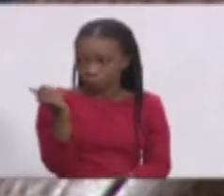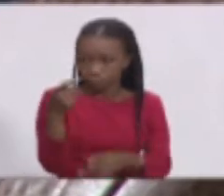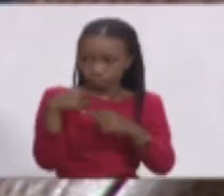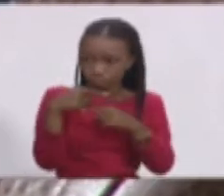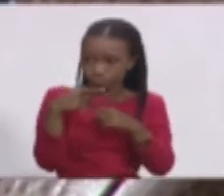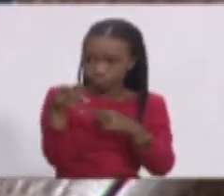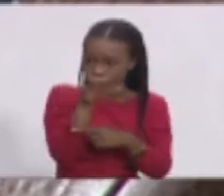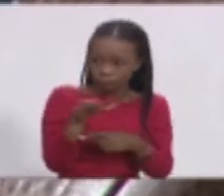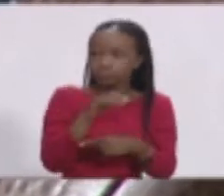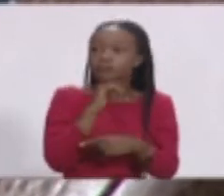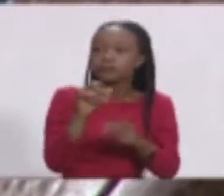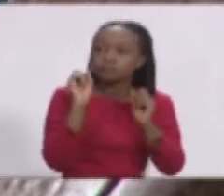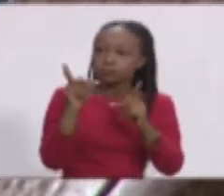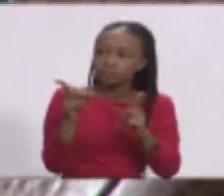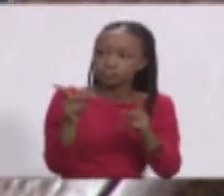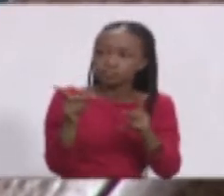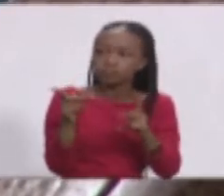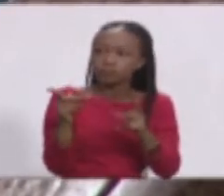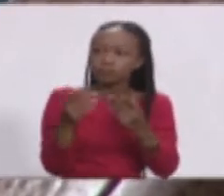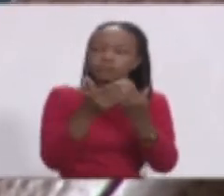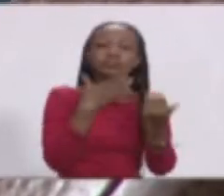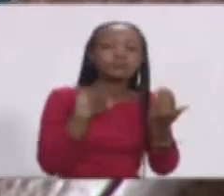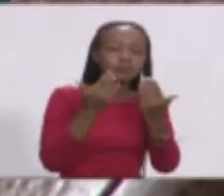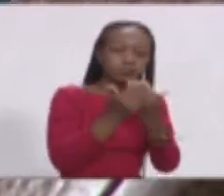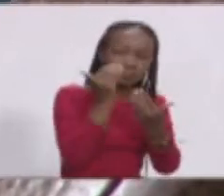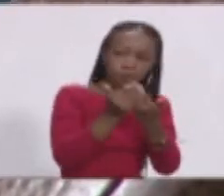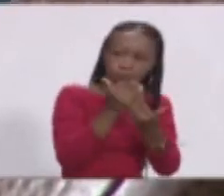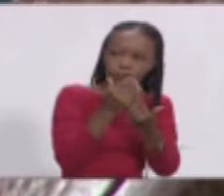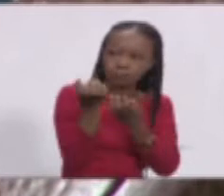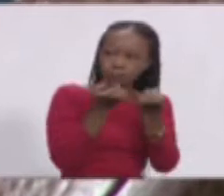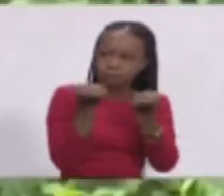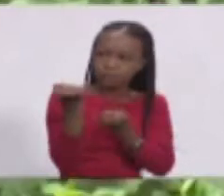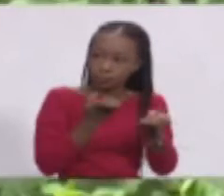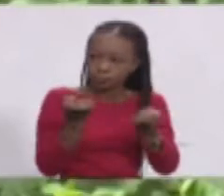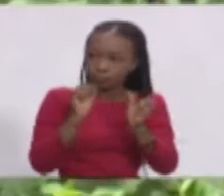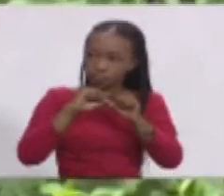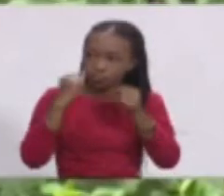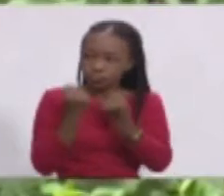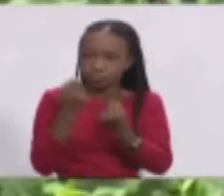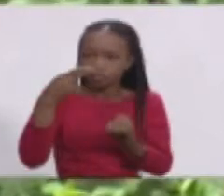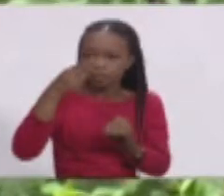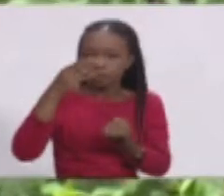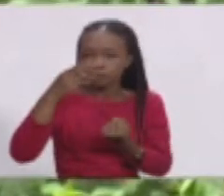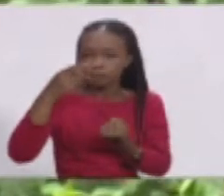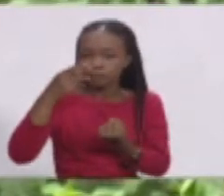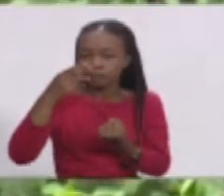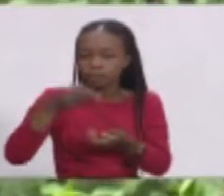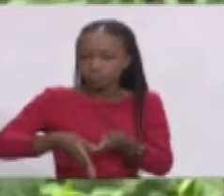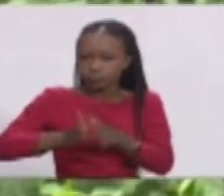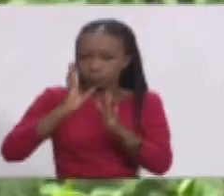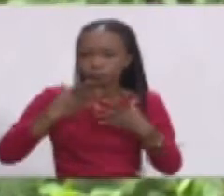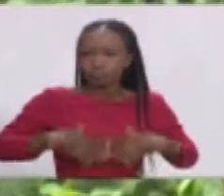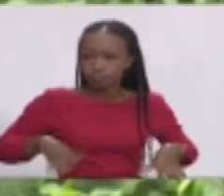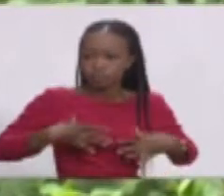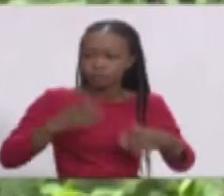not qualified to speak about, but I think we need to take care of, and that is the economic and the social bit. That is true that a lot of people are